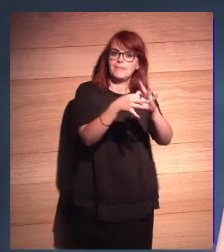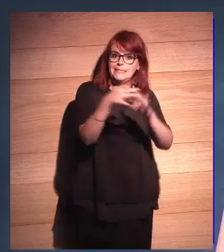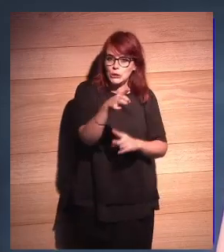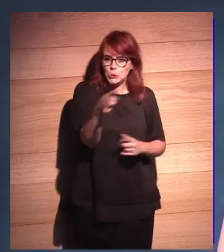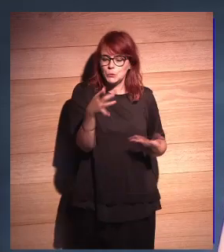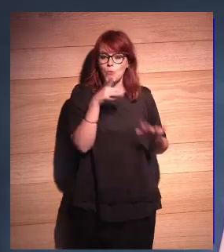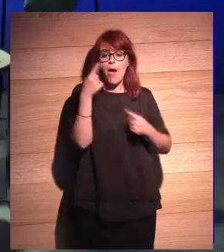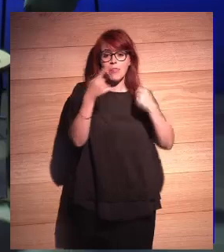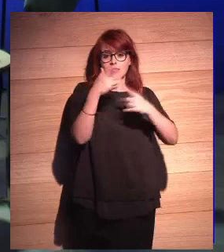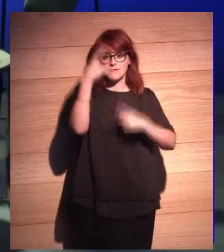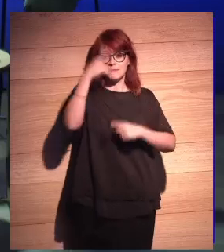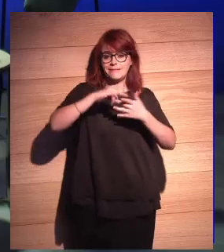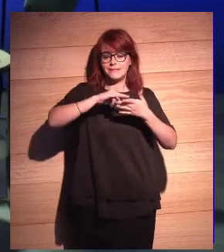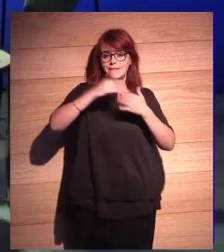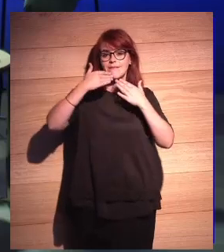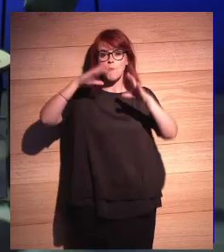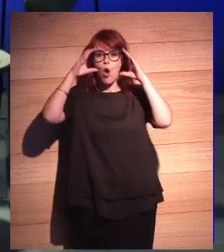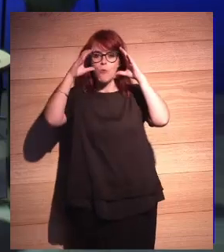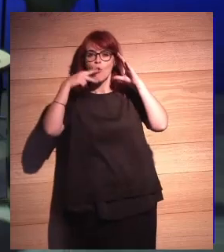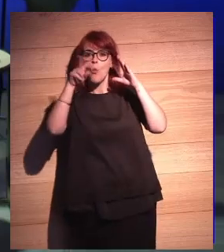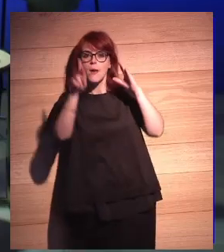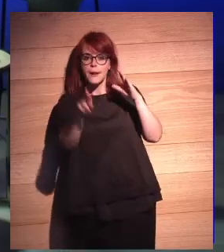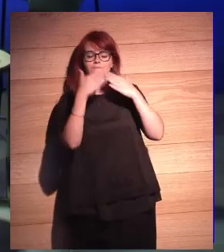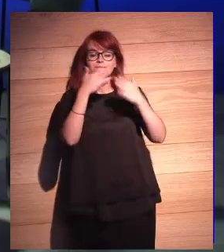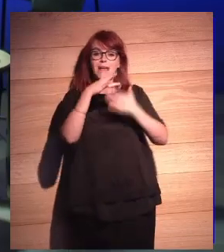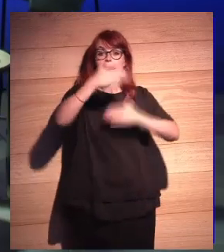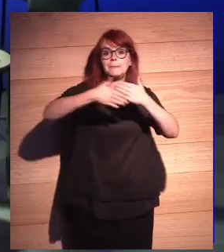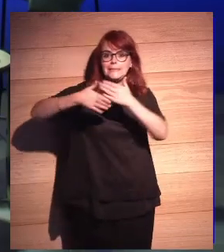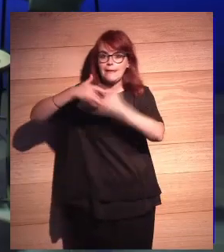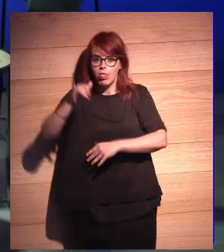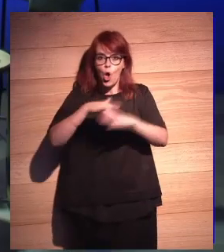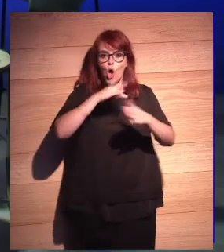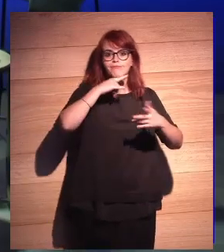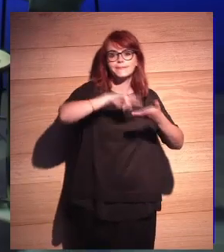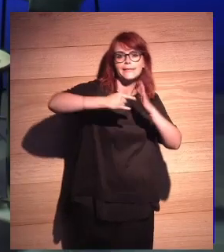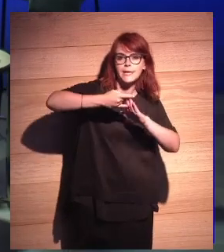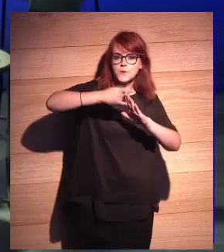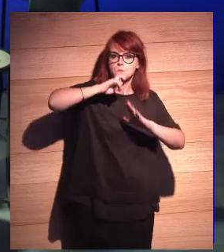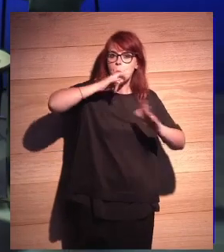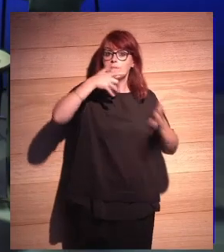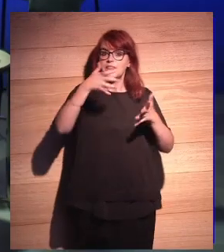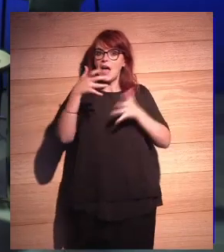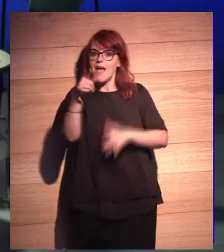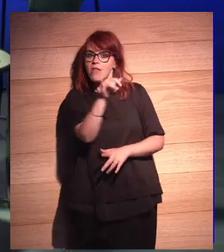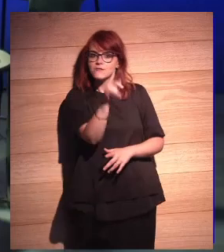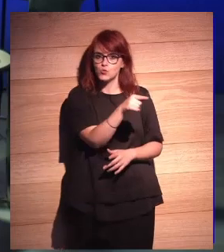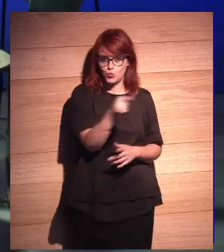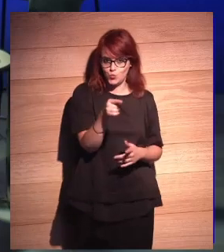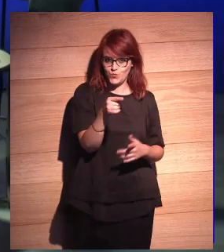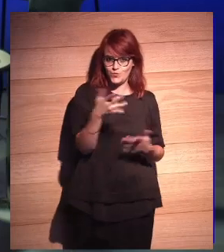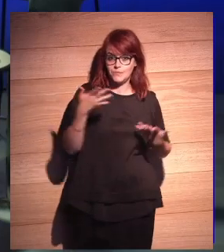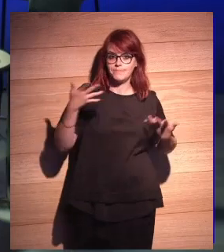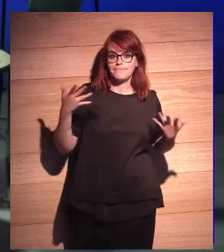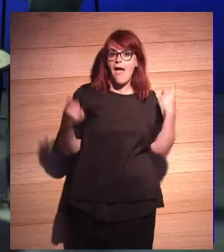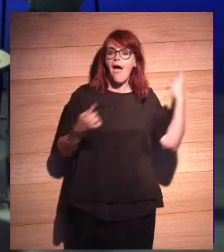because at the end of the day there are certain technical restrictions, and as well as there are